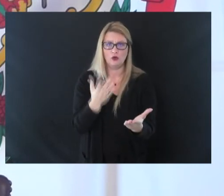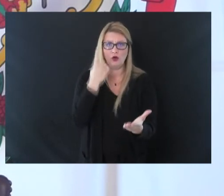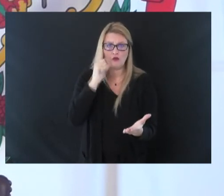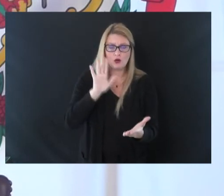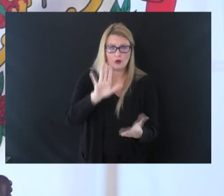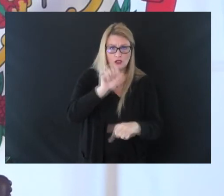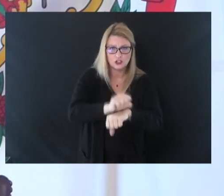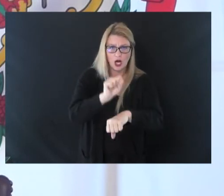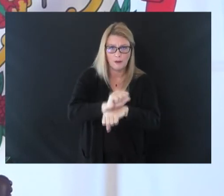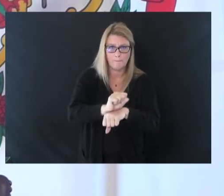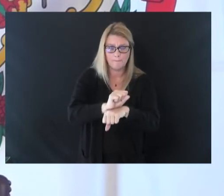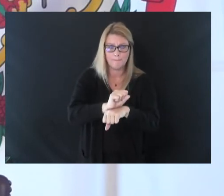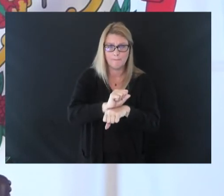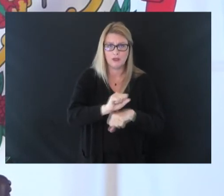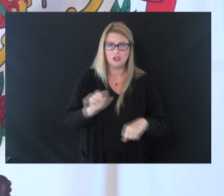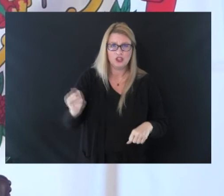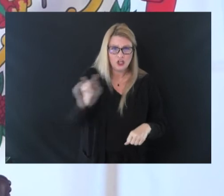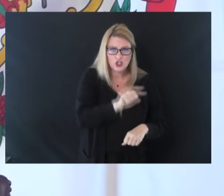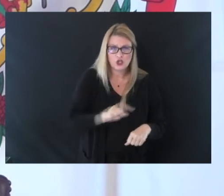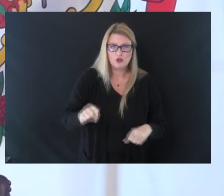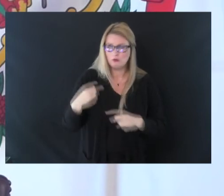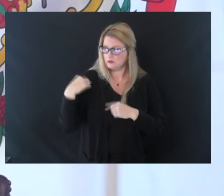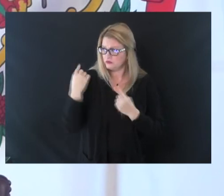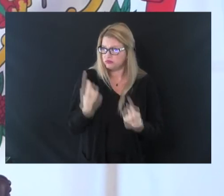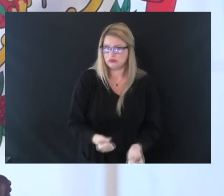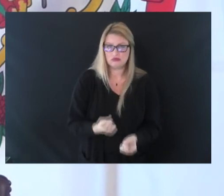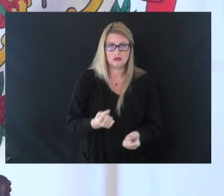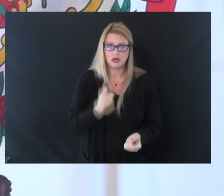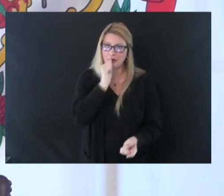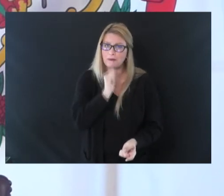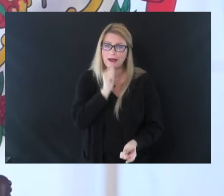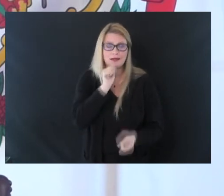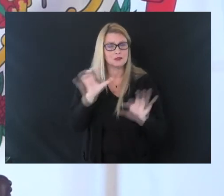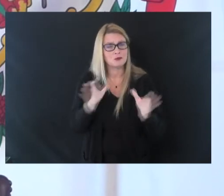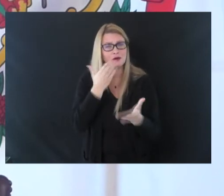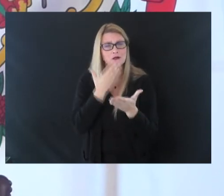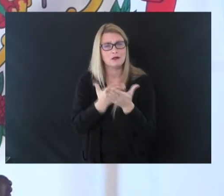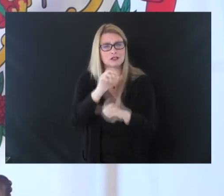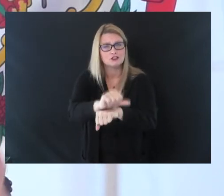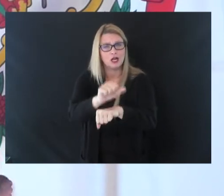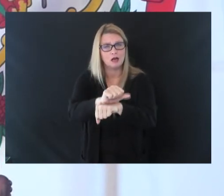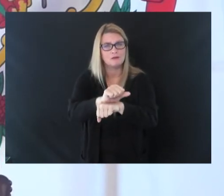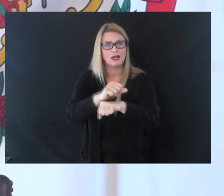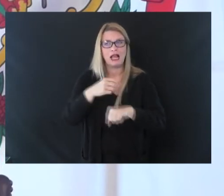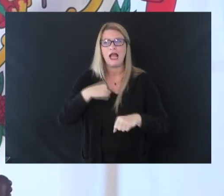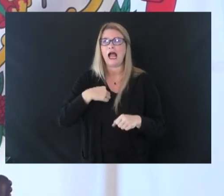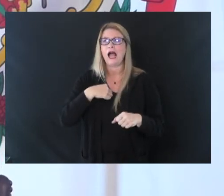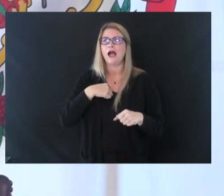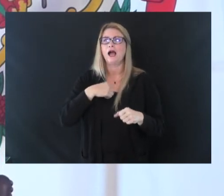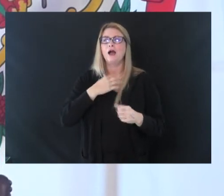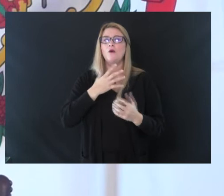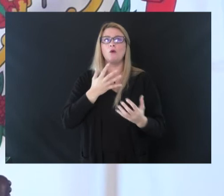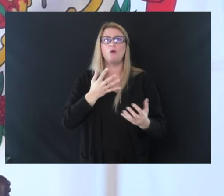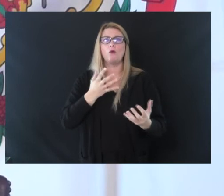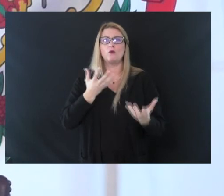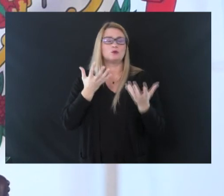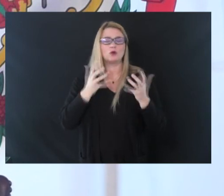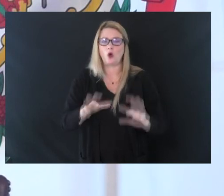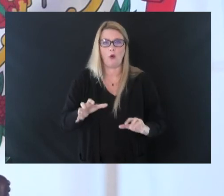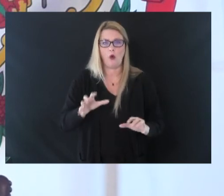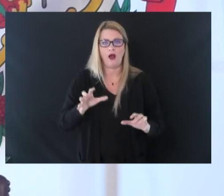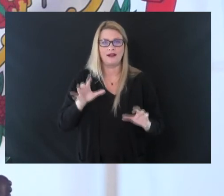doing. You've done a good job and everything. I would not let the noise affect